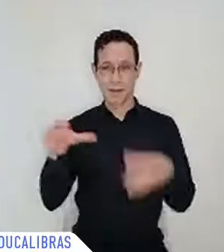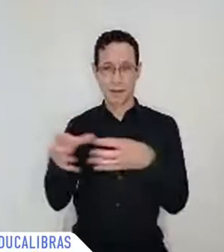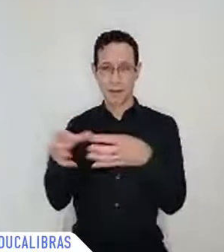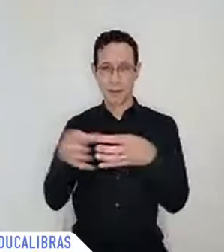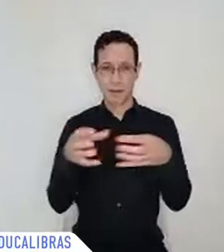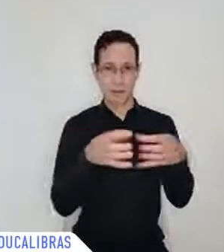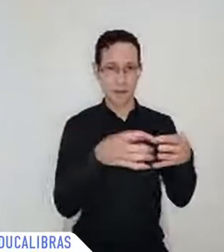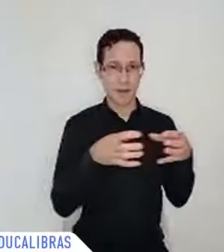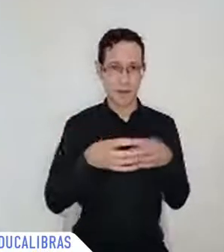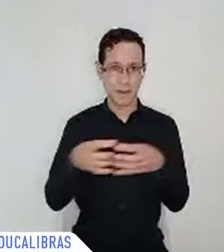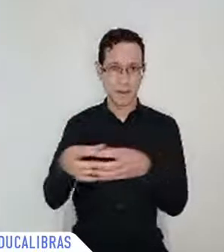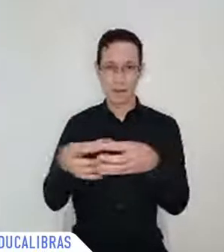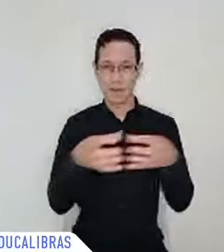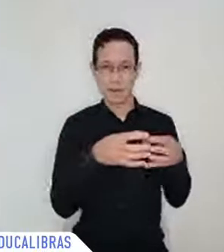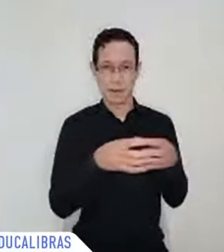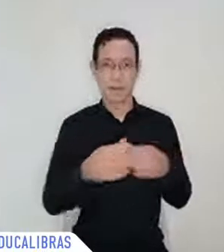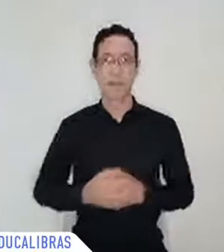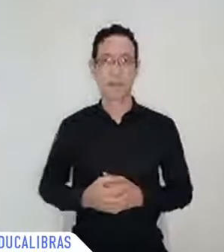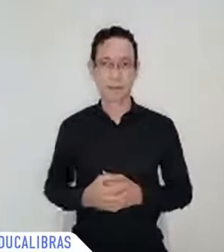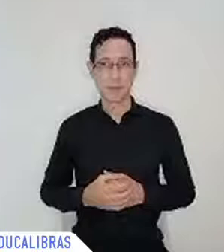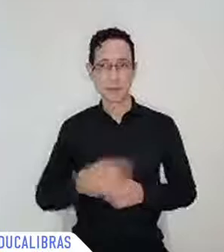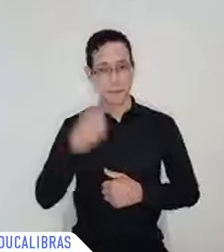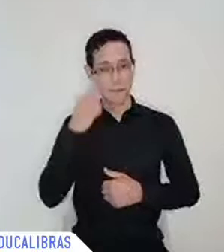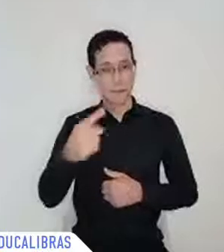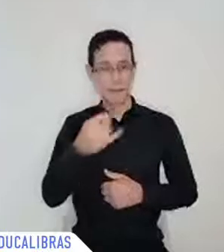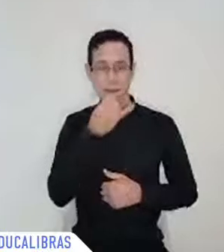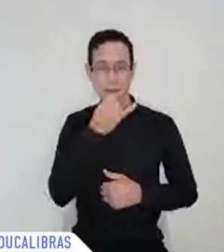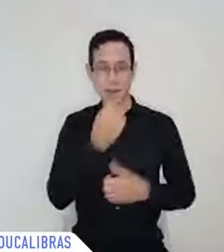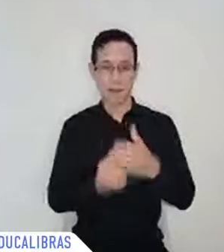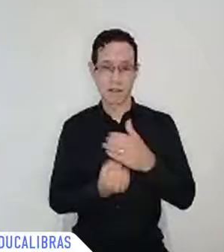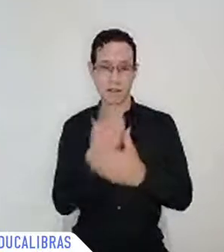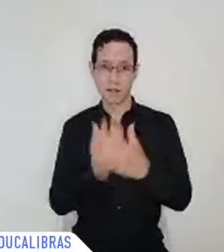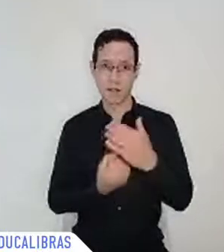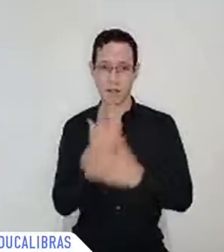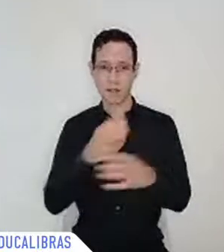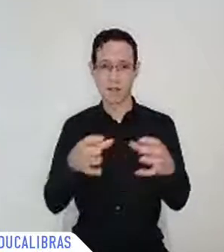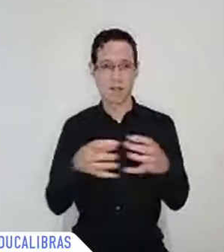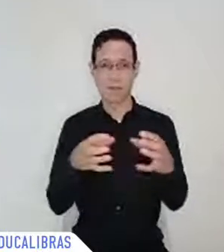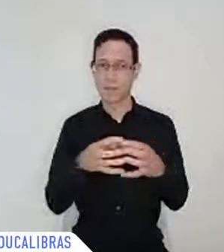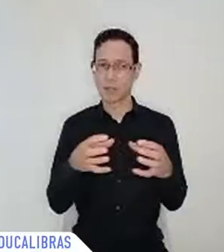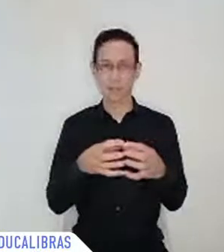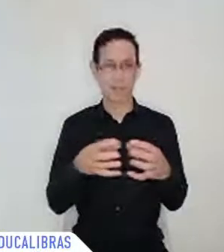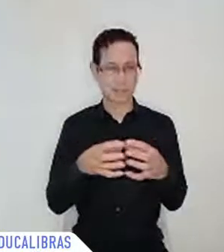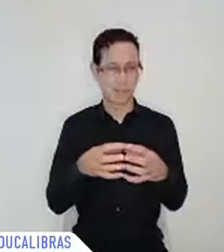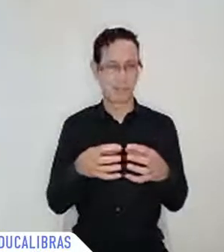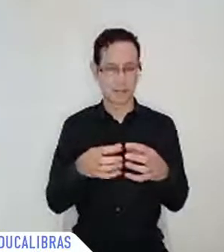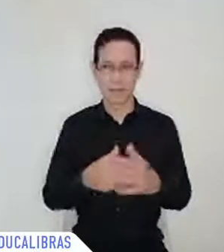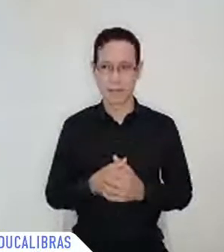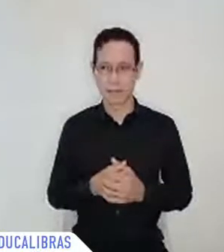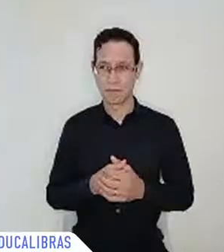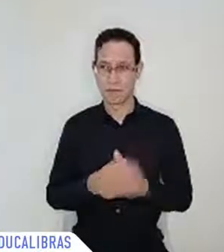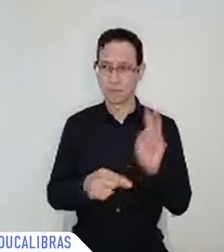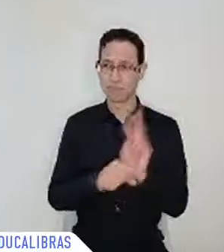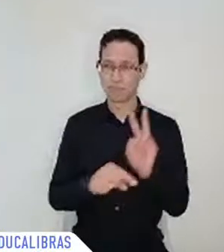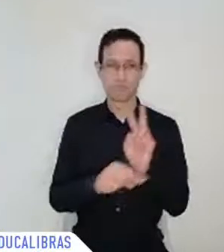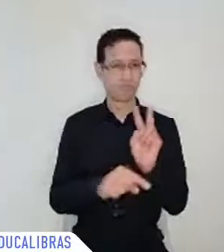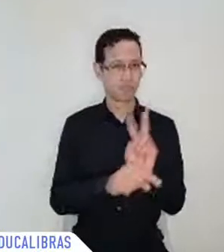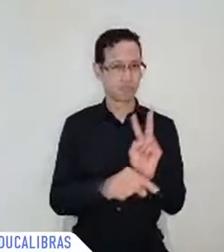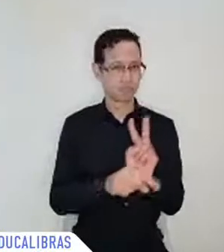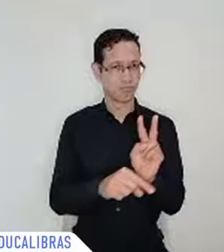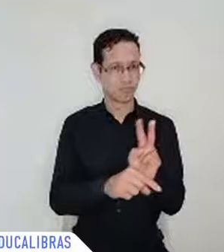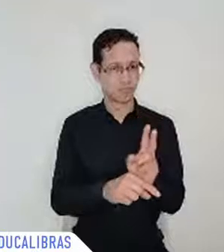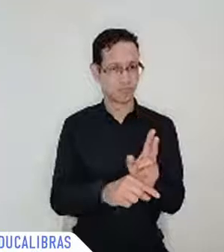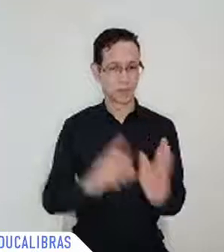So when we talk about the organizations of civil society, we see some